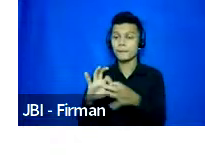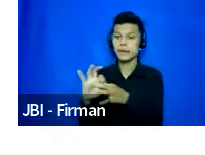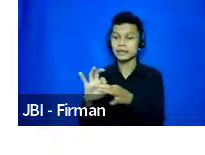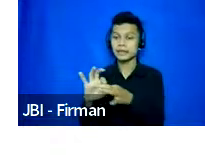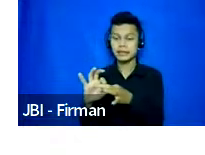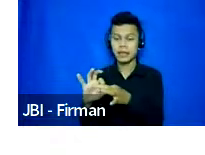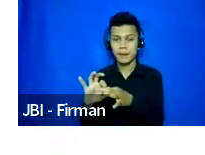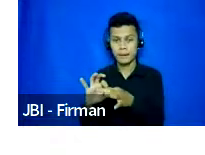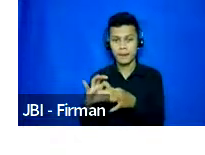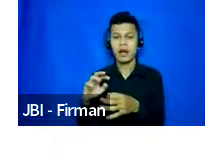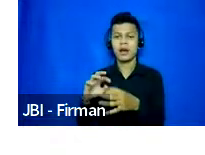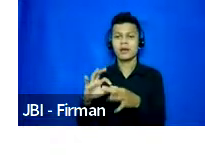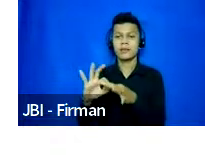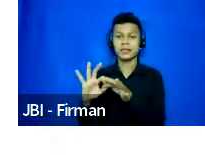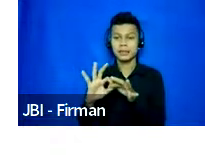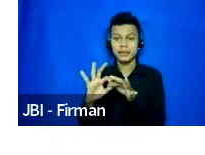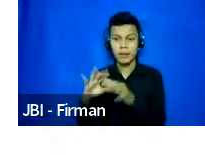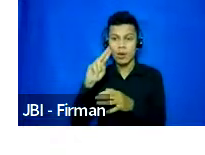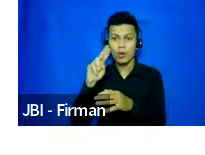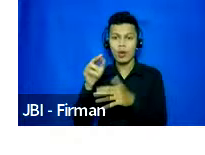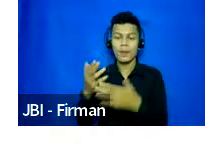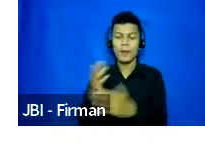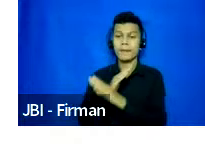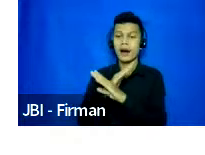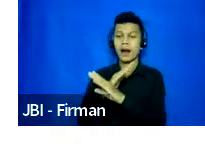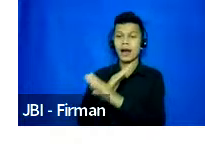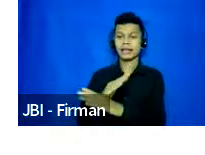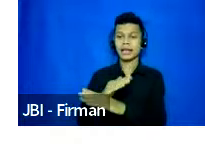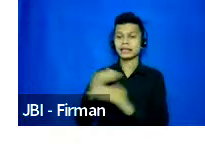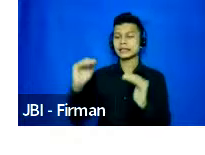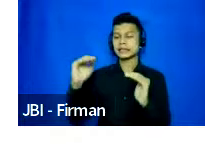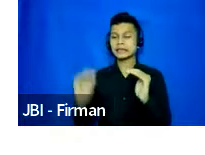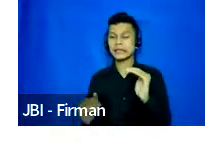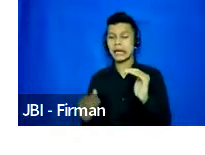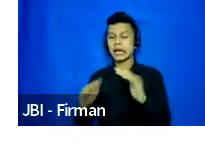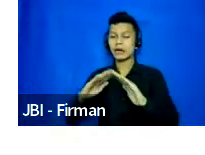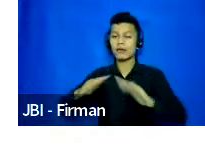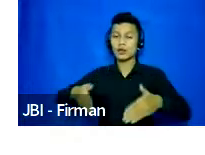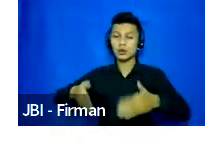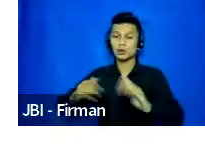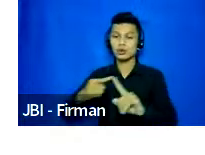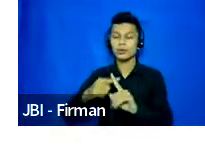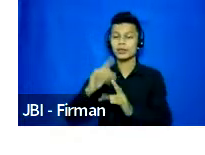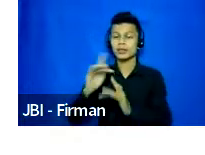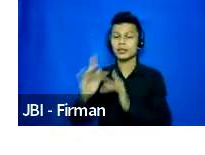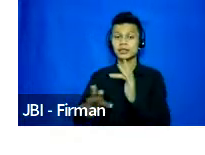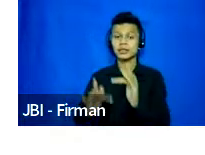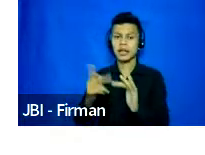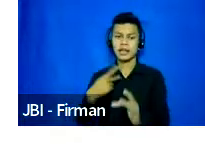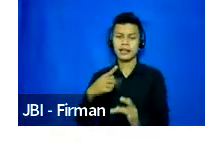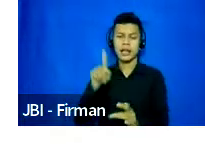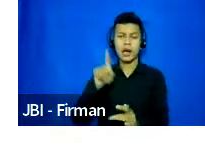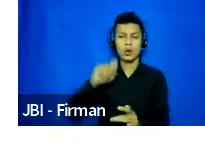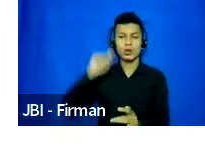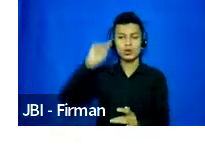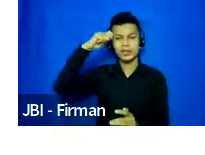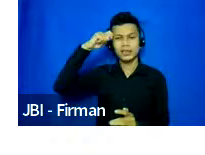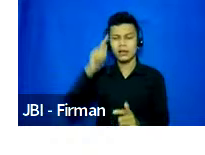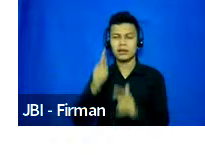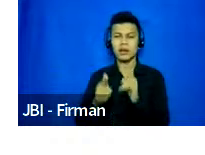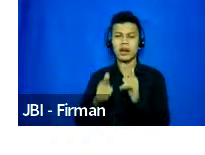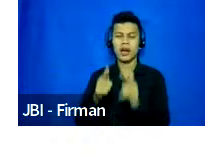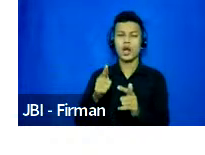divide and infrastructure gap, we also have to take in mind that intentional disruptions to internet